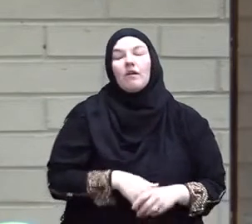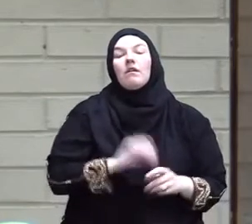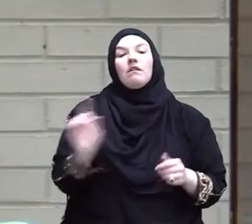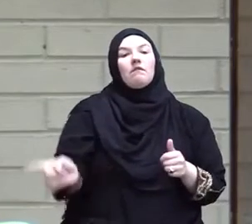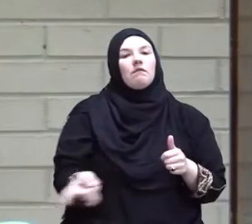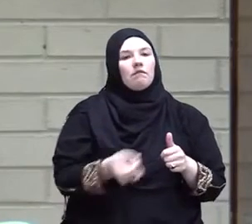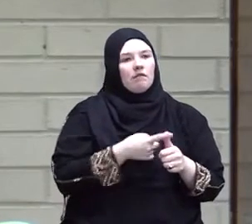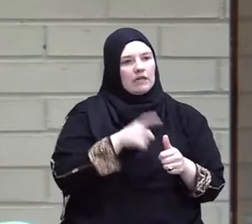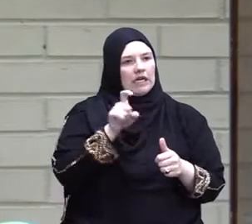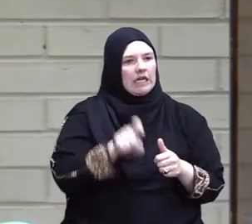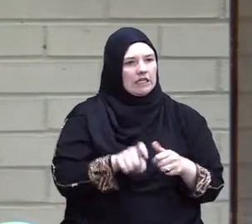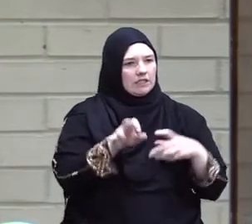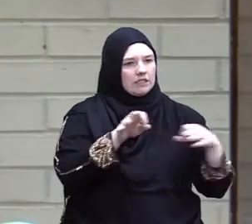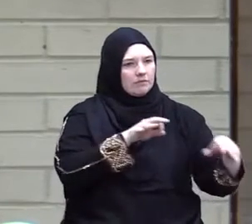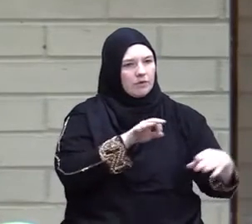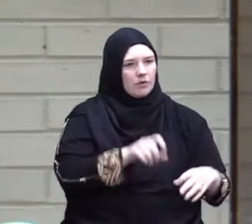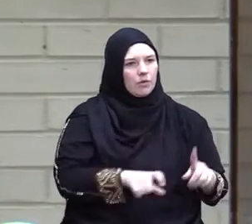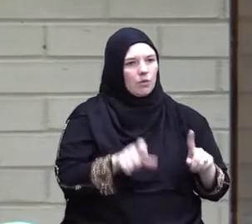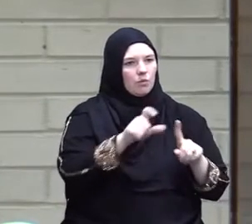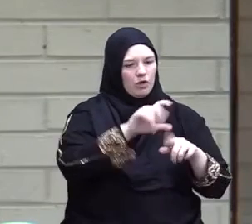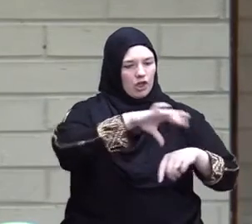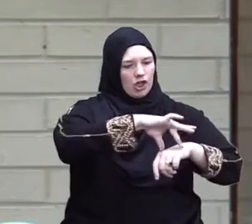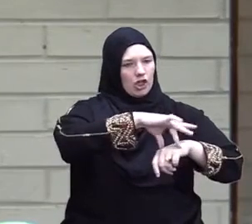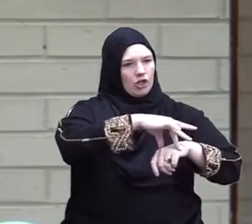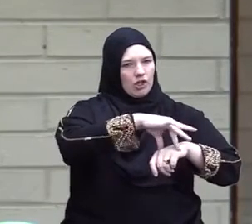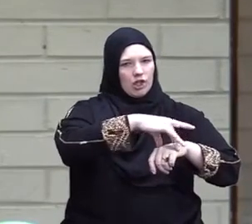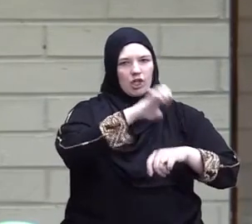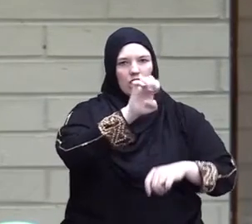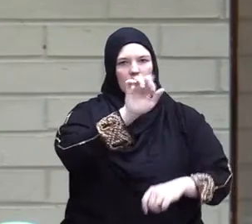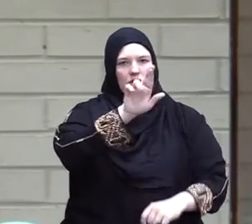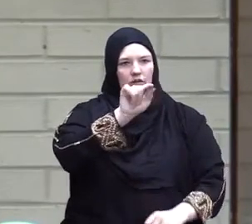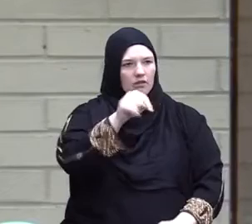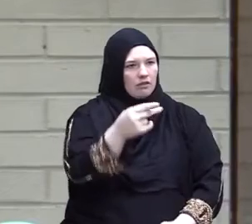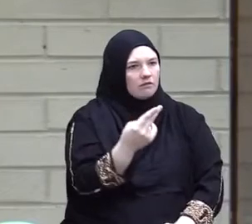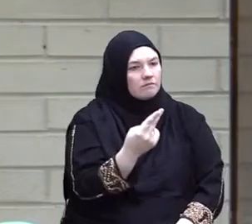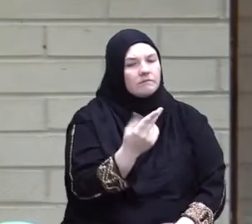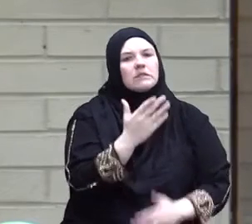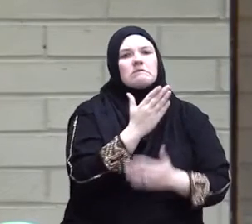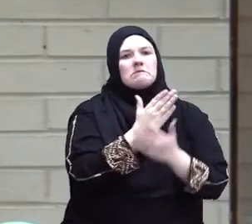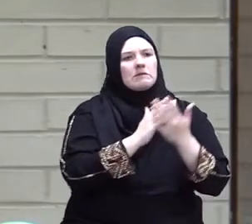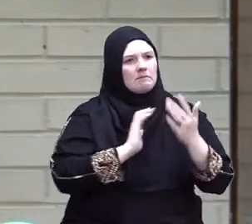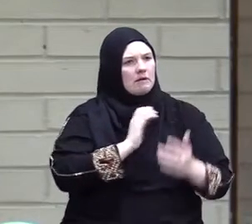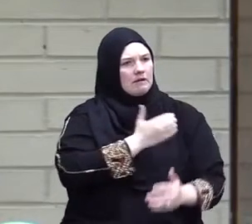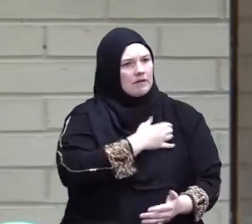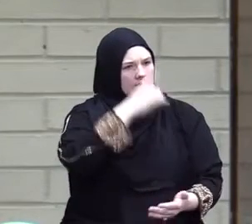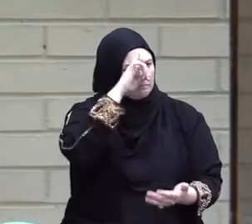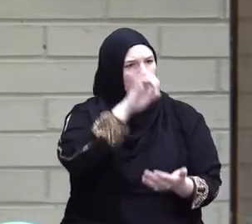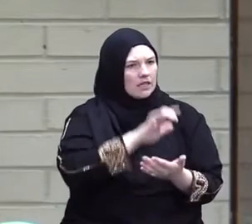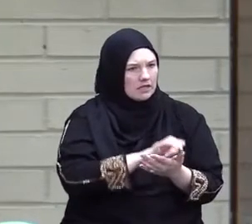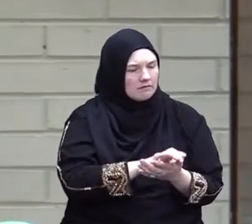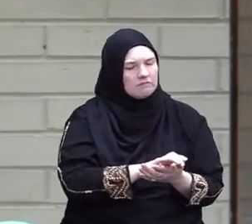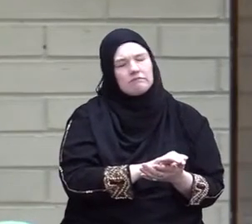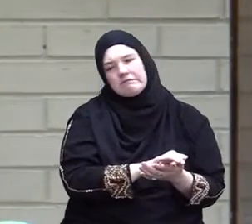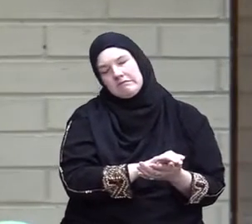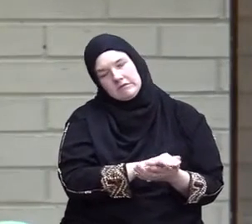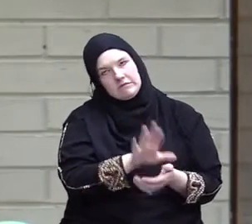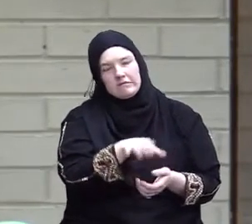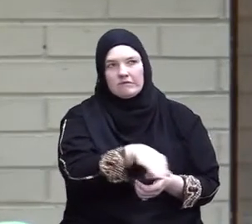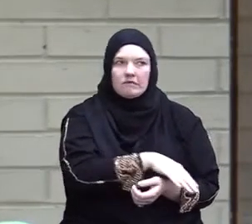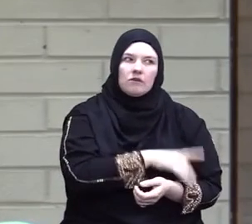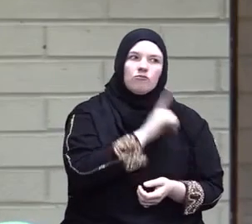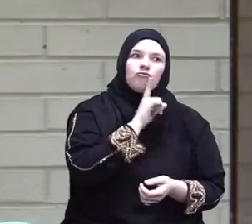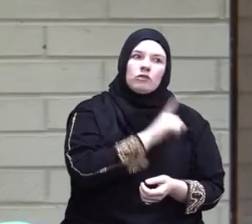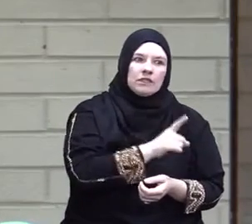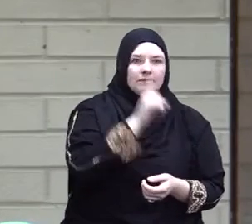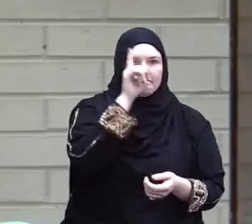First, I need to talk about the word earth first. Some of us believe, and unfortunately this is very prevalent